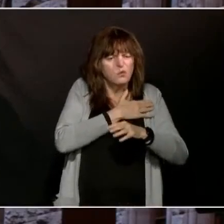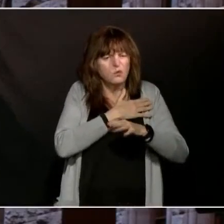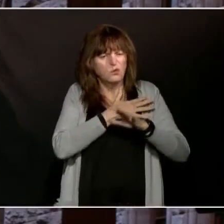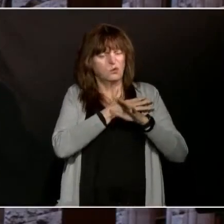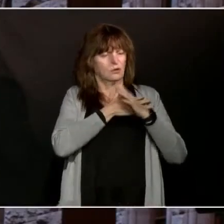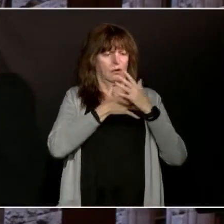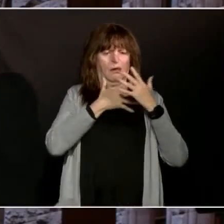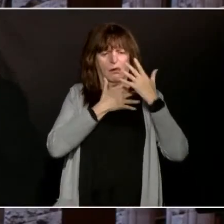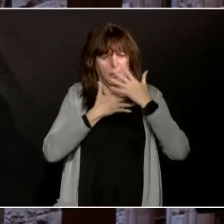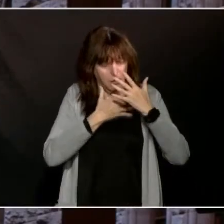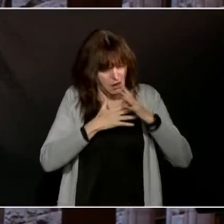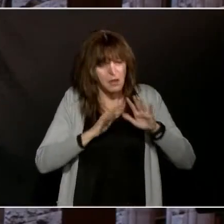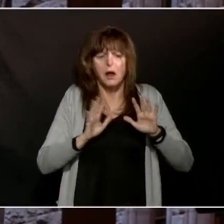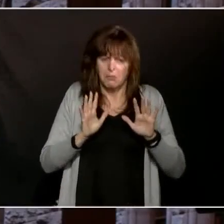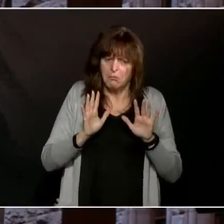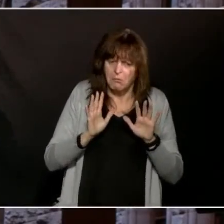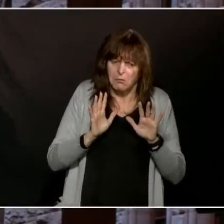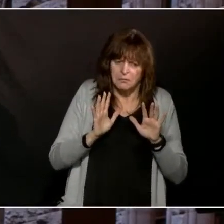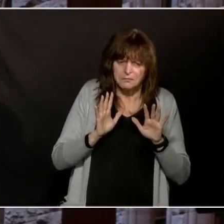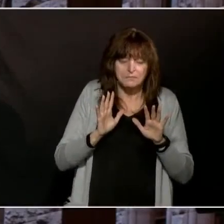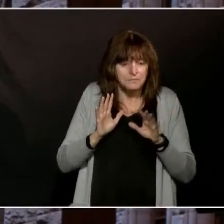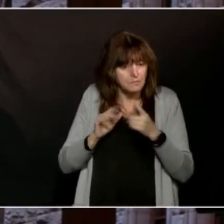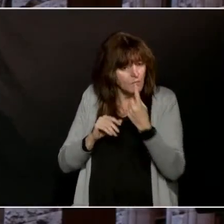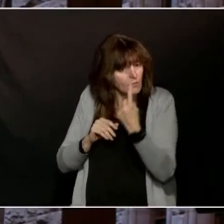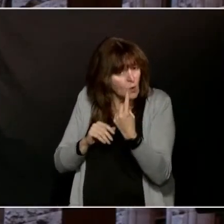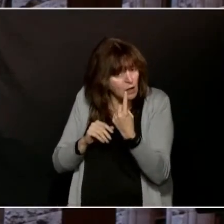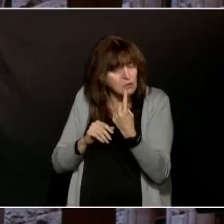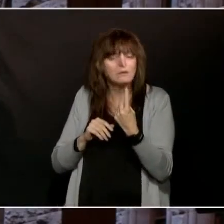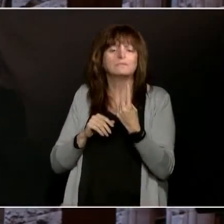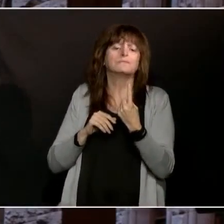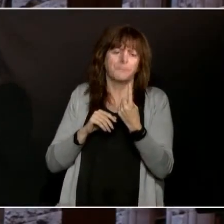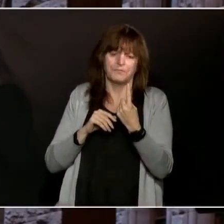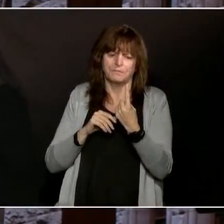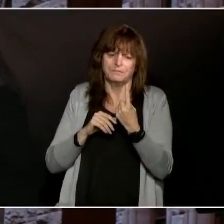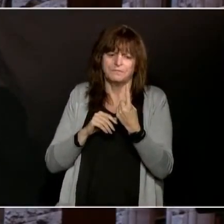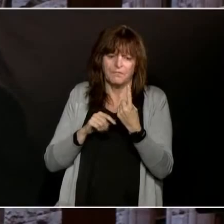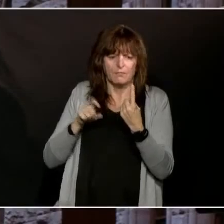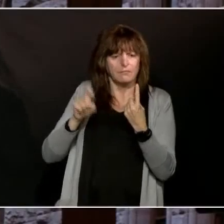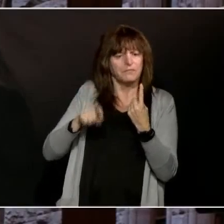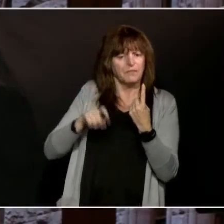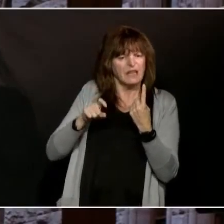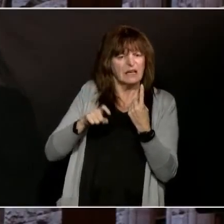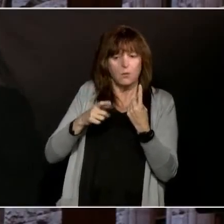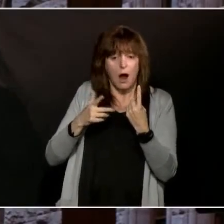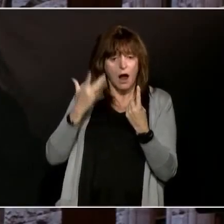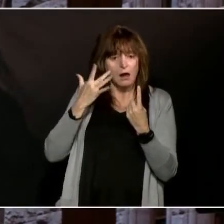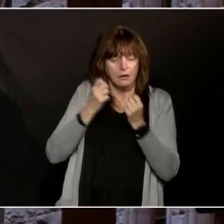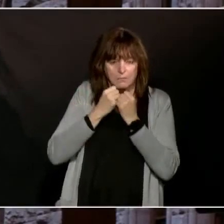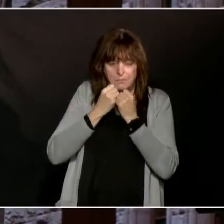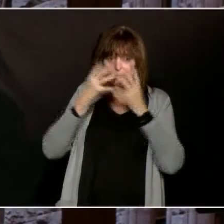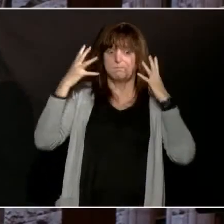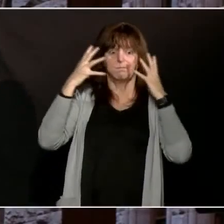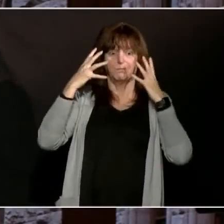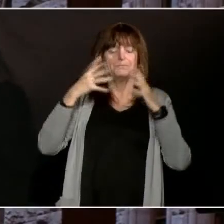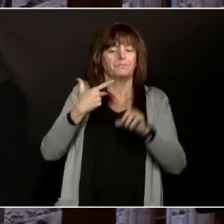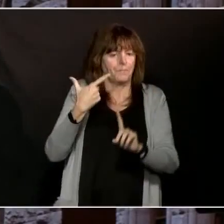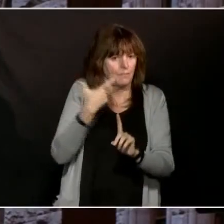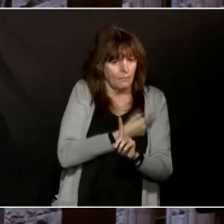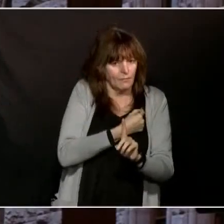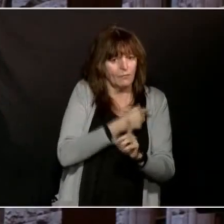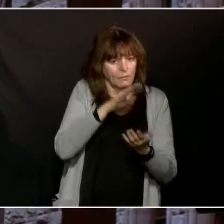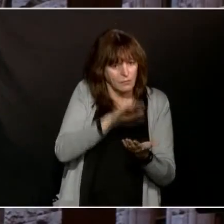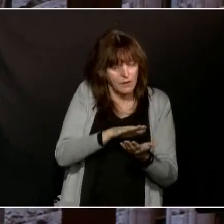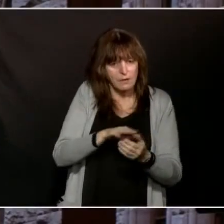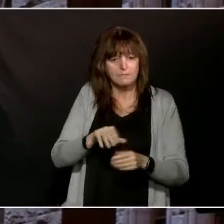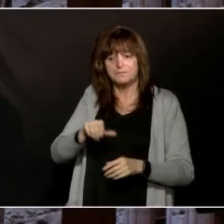time. In there, we've had one event managed with anaphylaxis, and one other was severe, but no details have come on that one there.